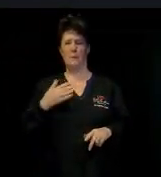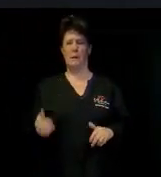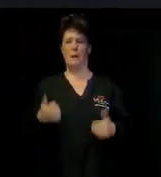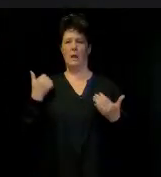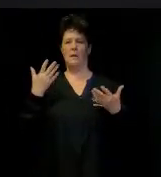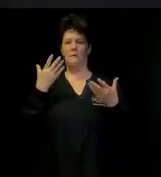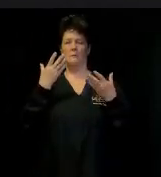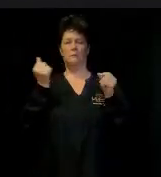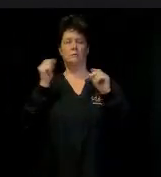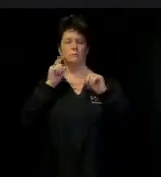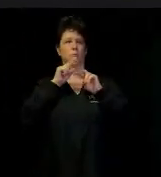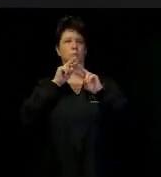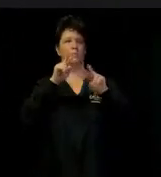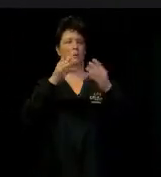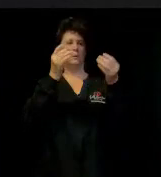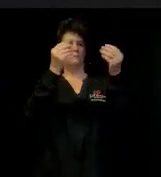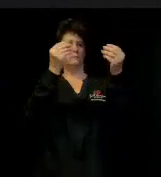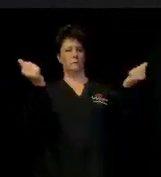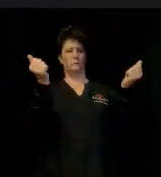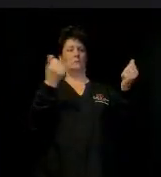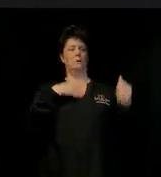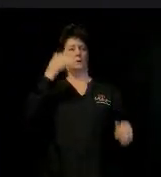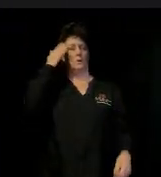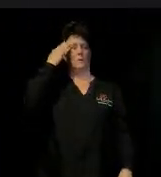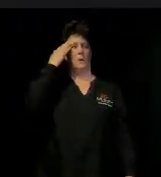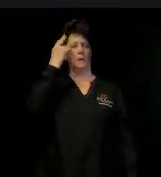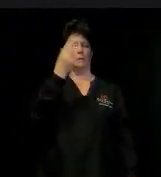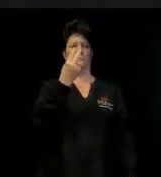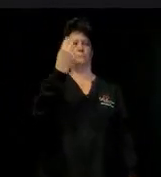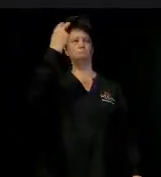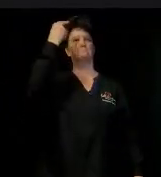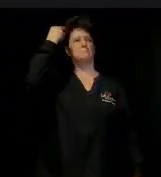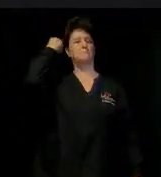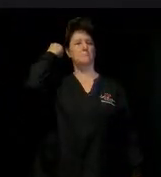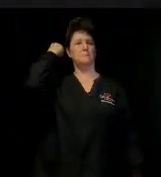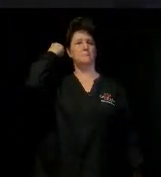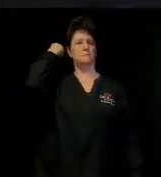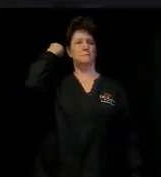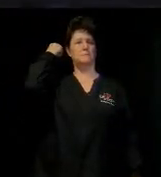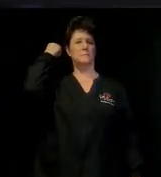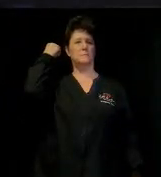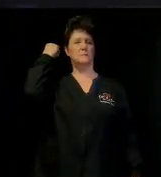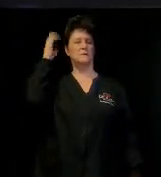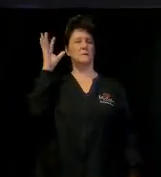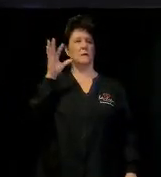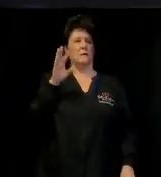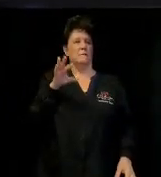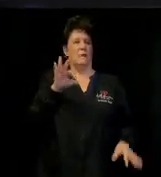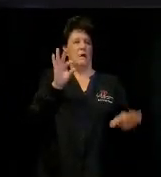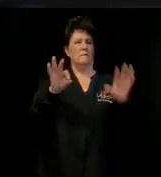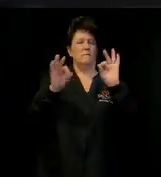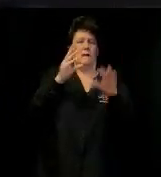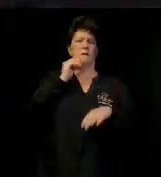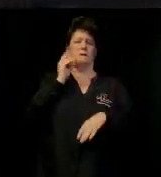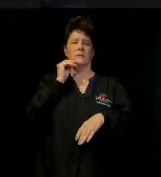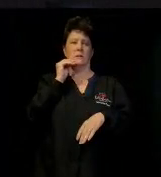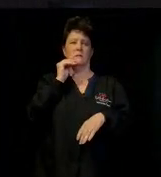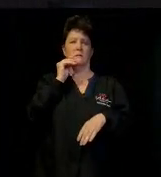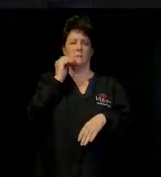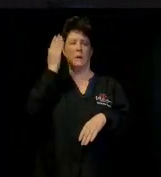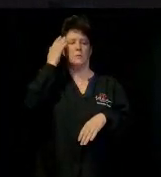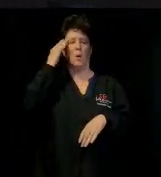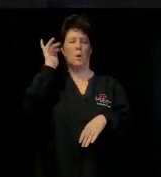didn't happen. What happened was your brain was going back to your amygdala to pull on your experiences that it could relate to a situation and step into a